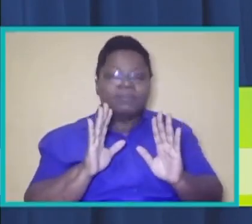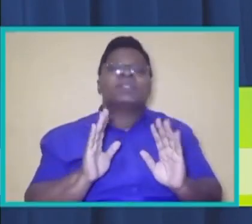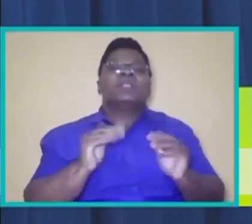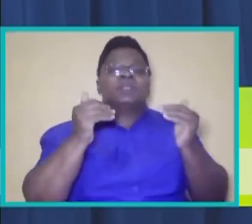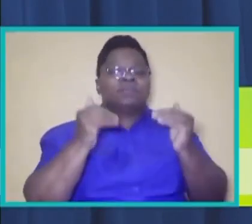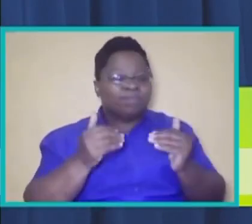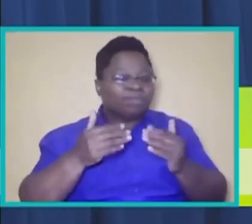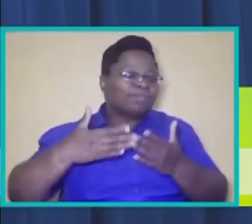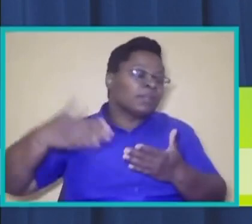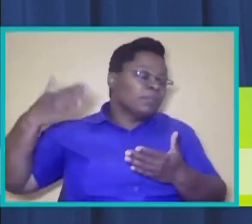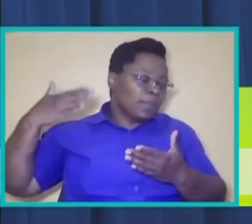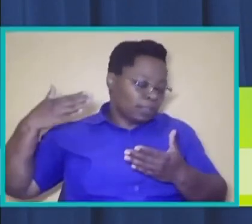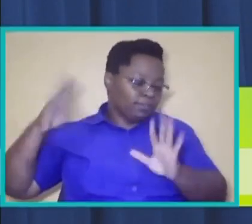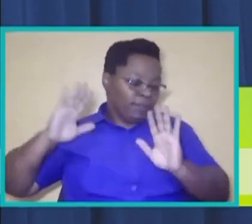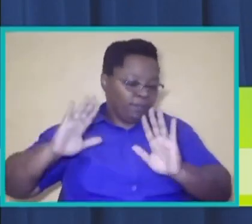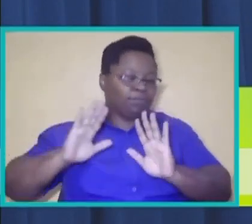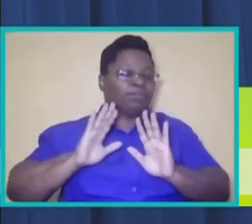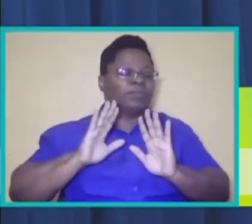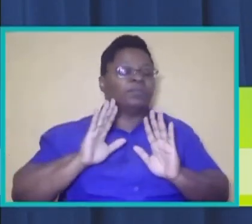We have